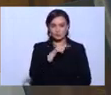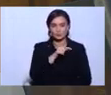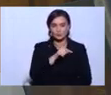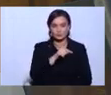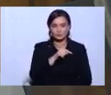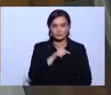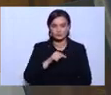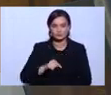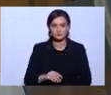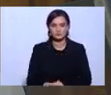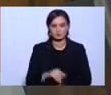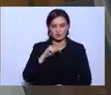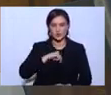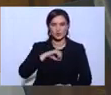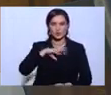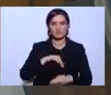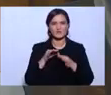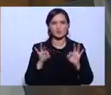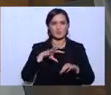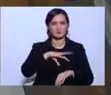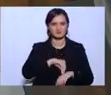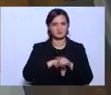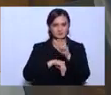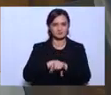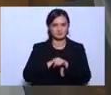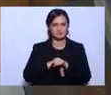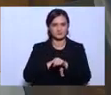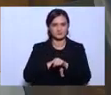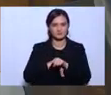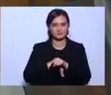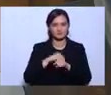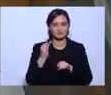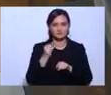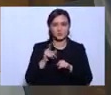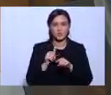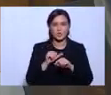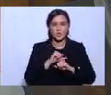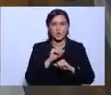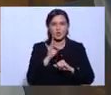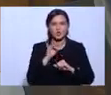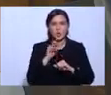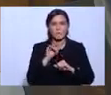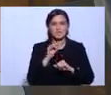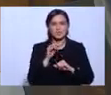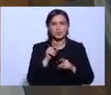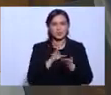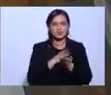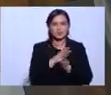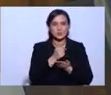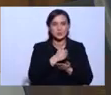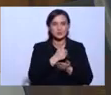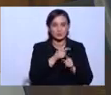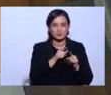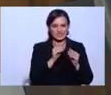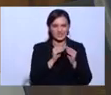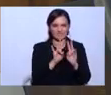free-spirited. Perhaps Twain, in his kind of romantic way, wanted to leave Huck as that boy